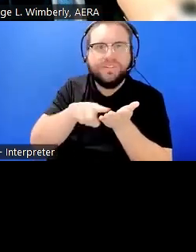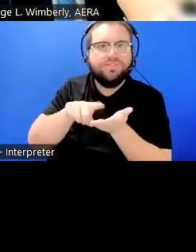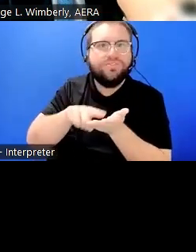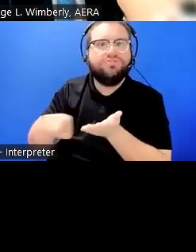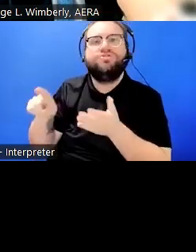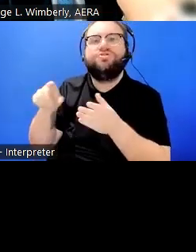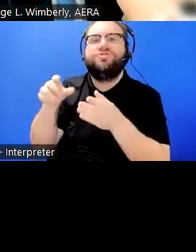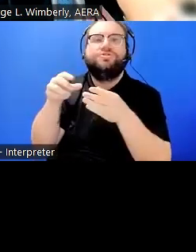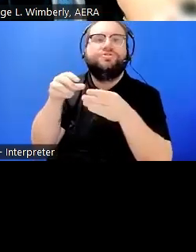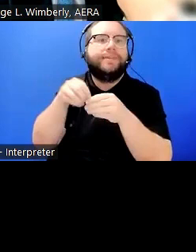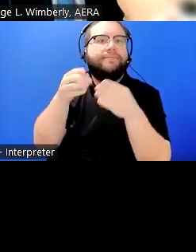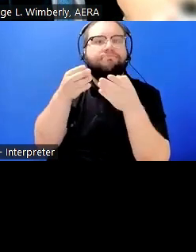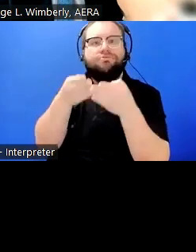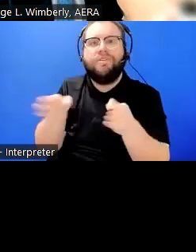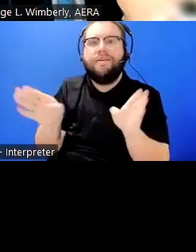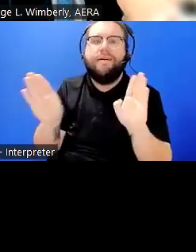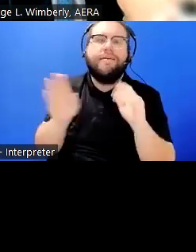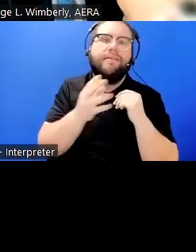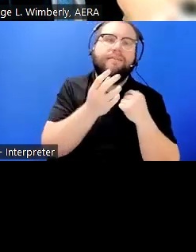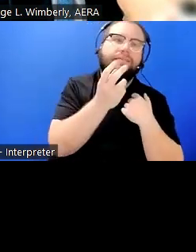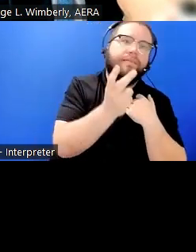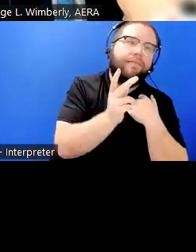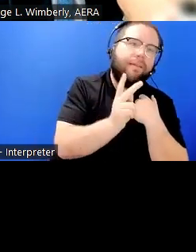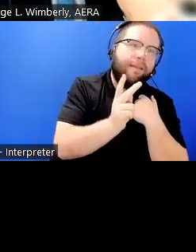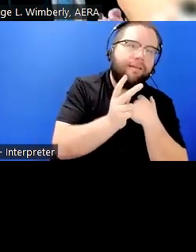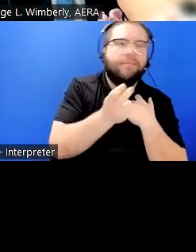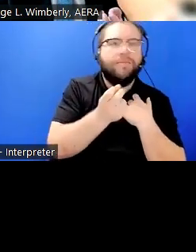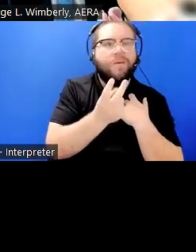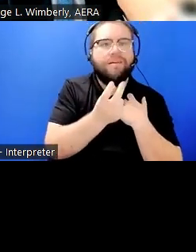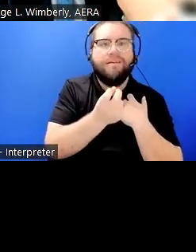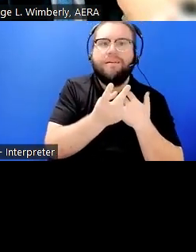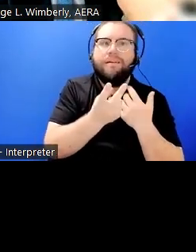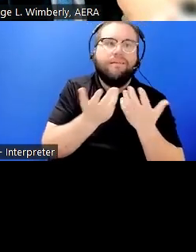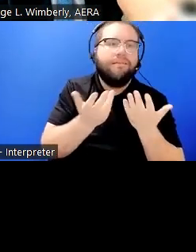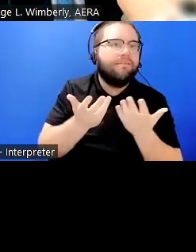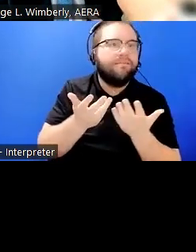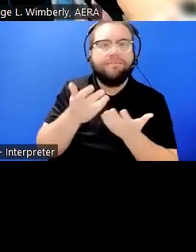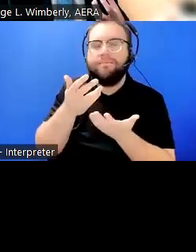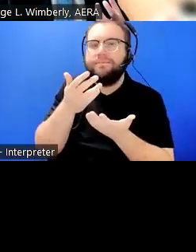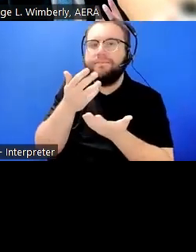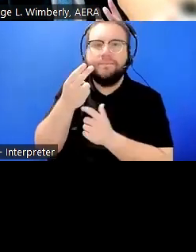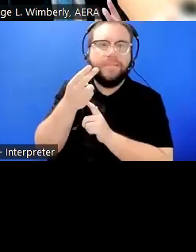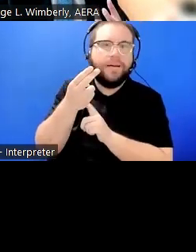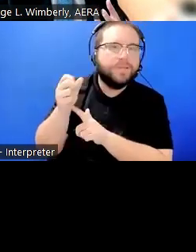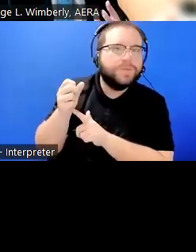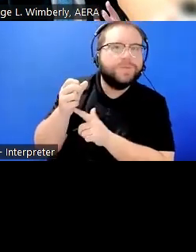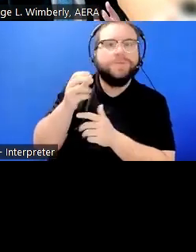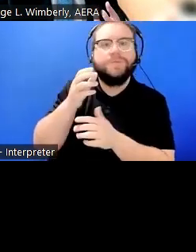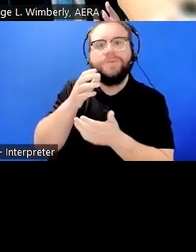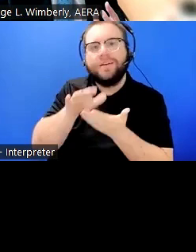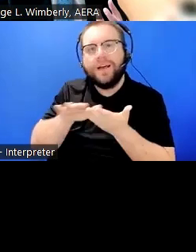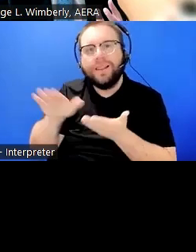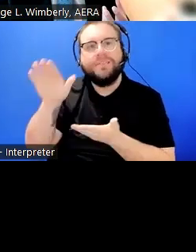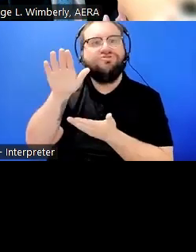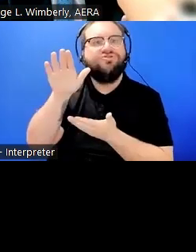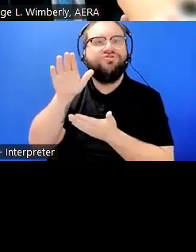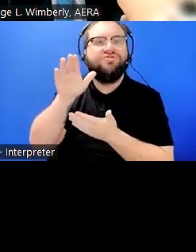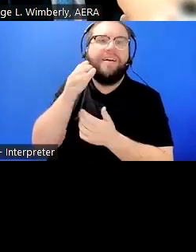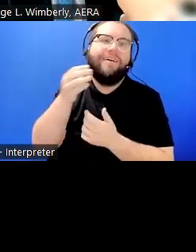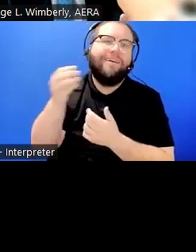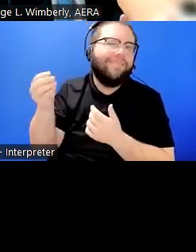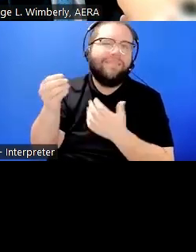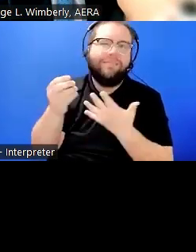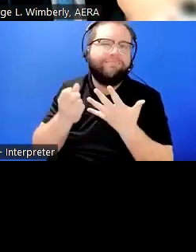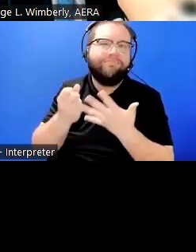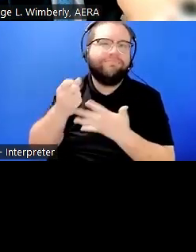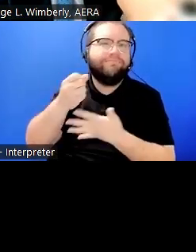And that's from K-12 through post-secondary education, into